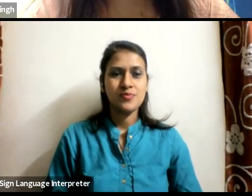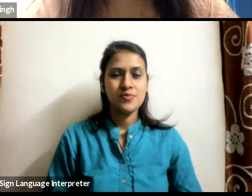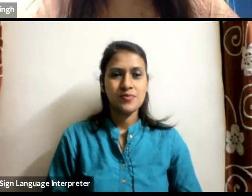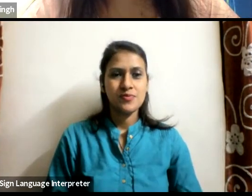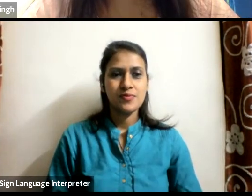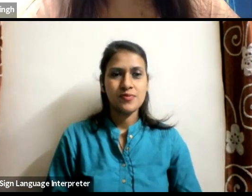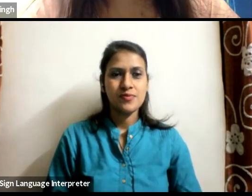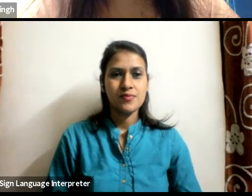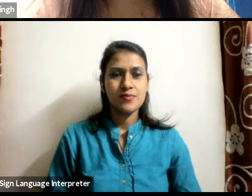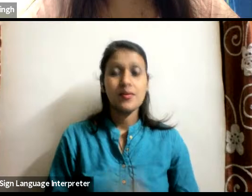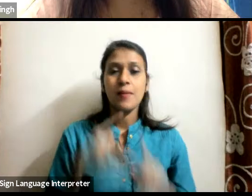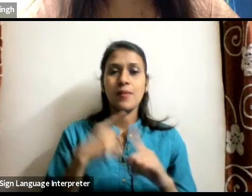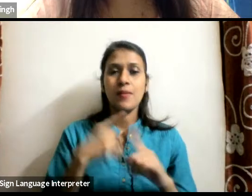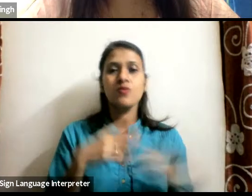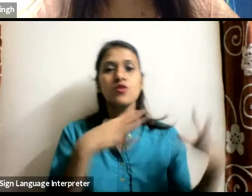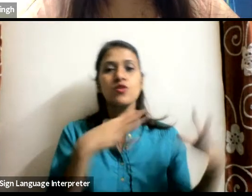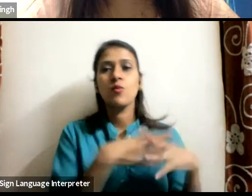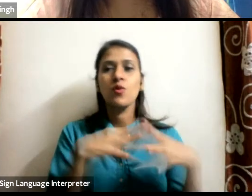go to